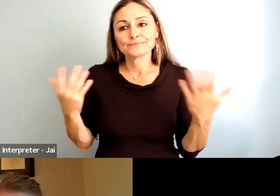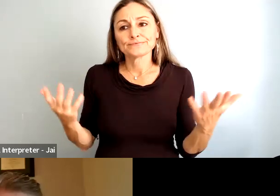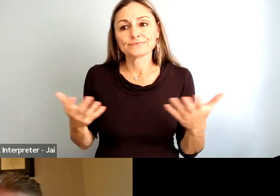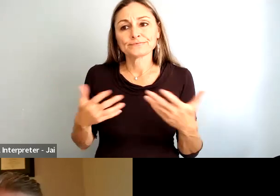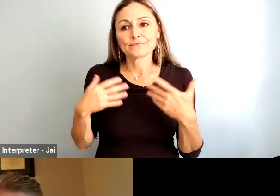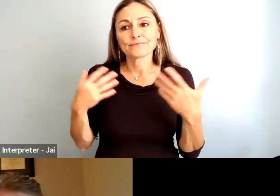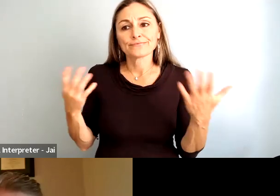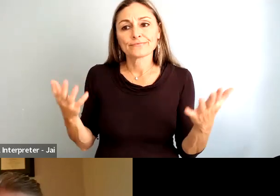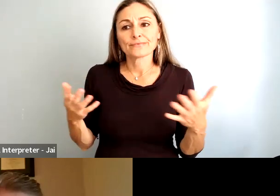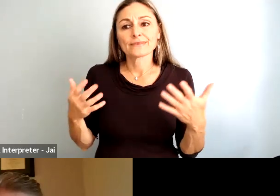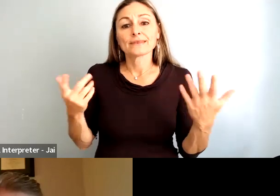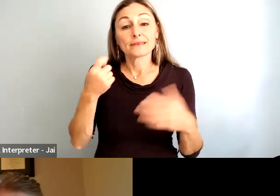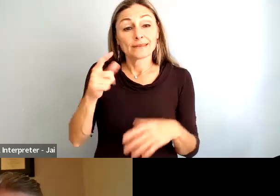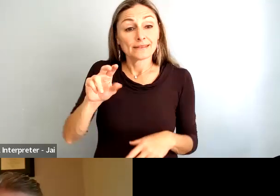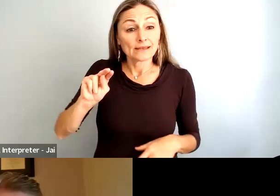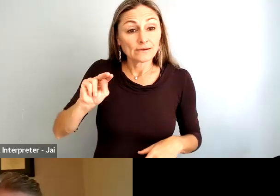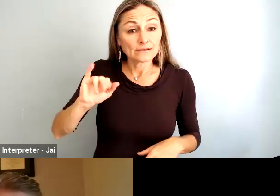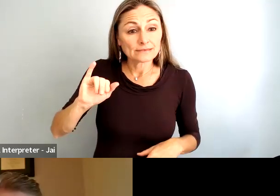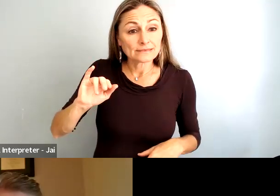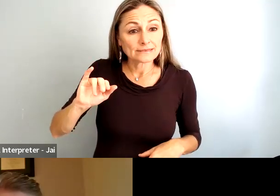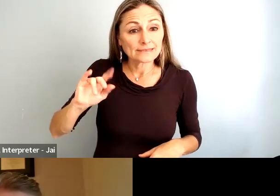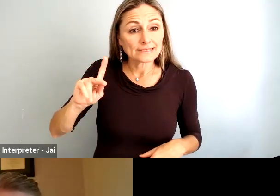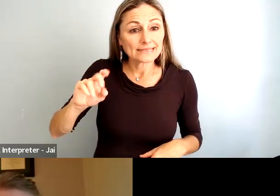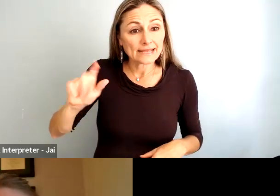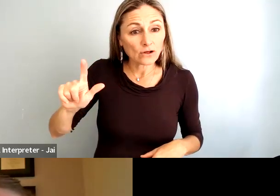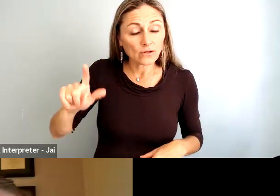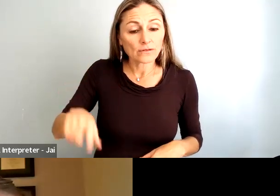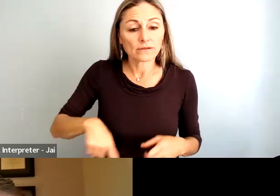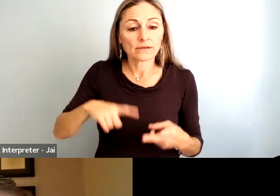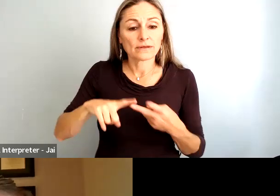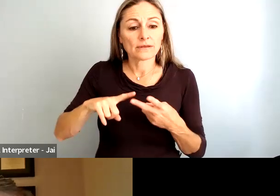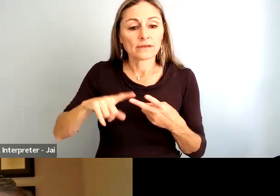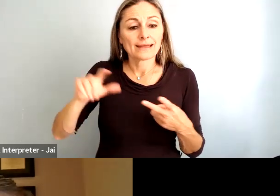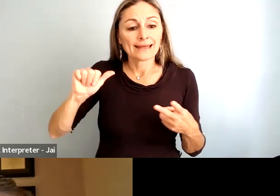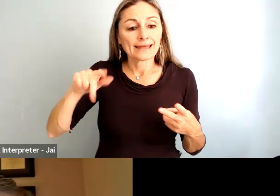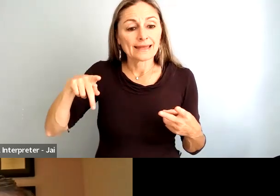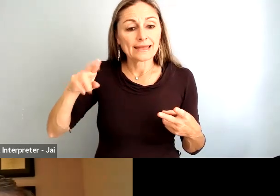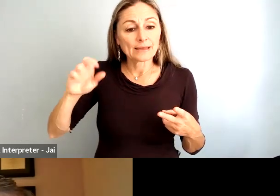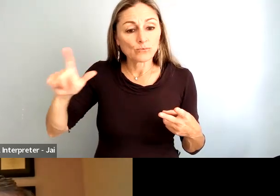there's Nickel, there's April, as major